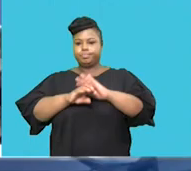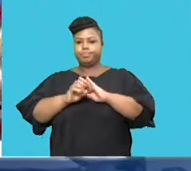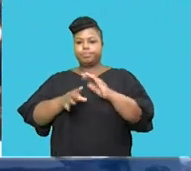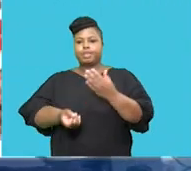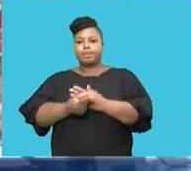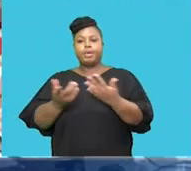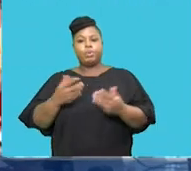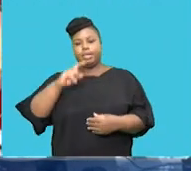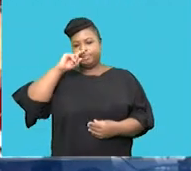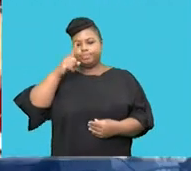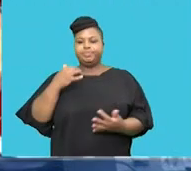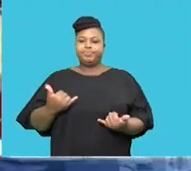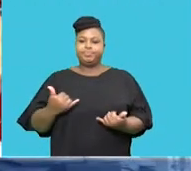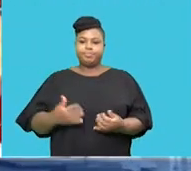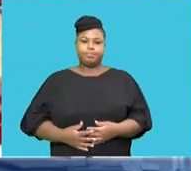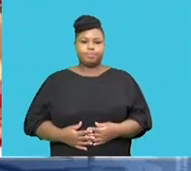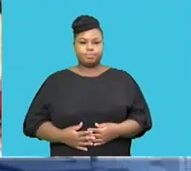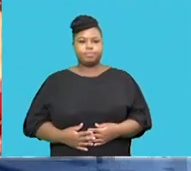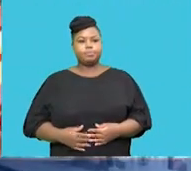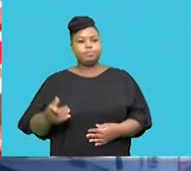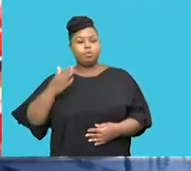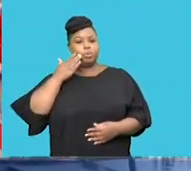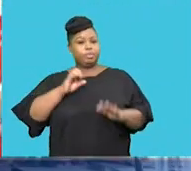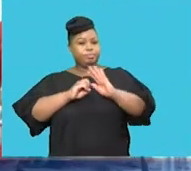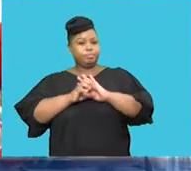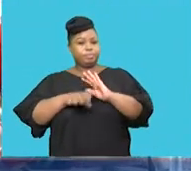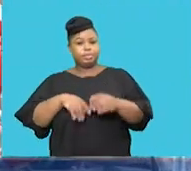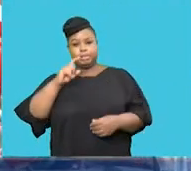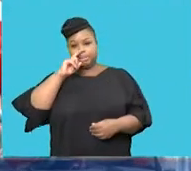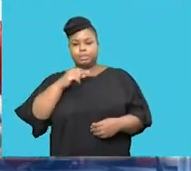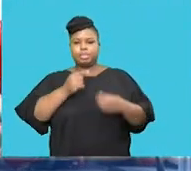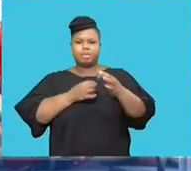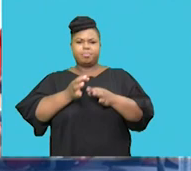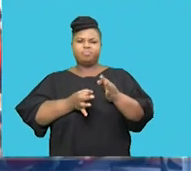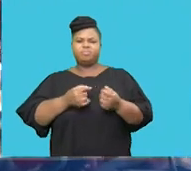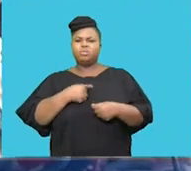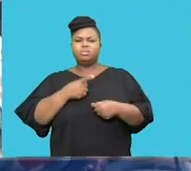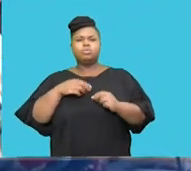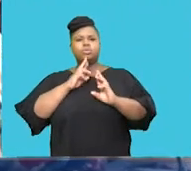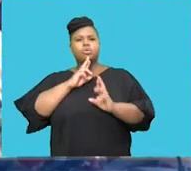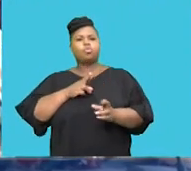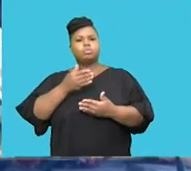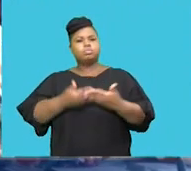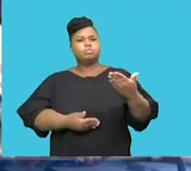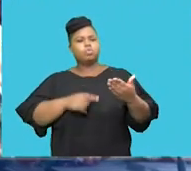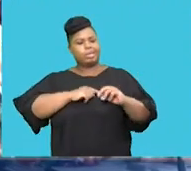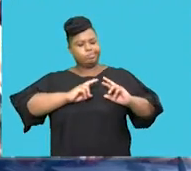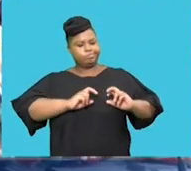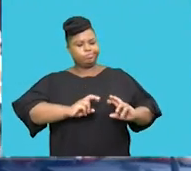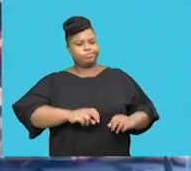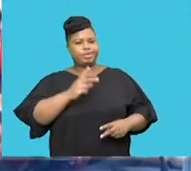tshwaretswe sentene pejana ka jeno. Seboka sena se ne se le mabapi le go fana ka raporoto ya diphuputso tse ileng tsa